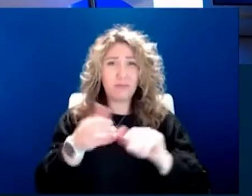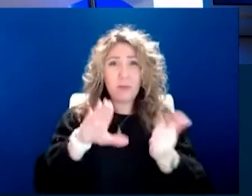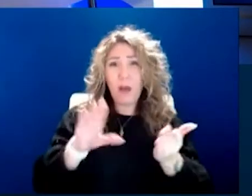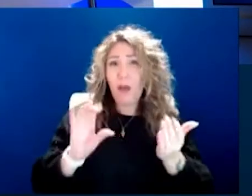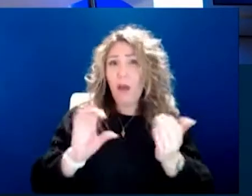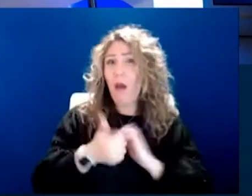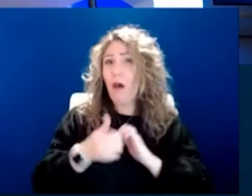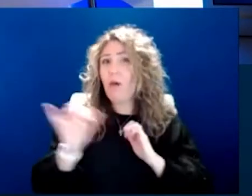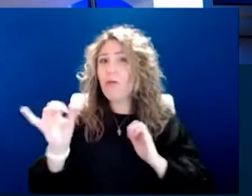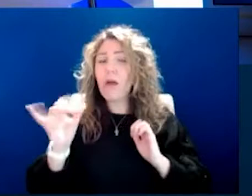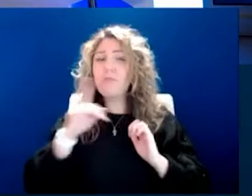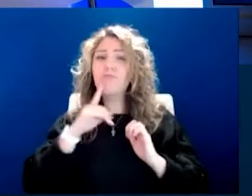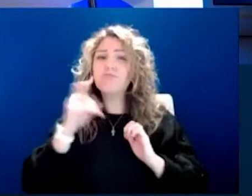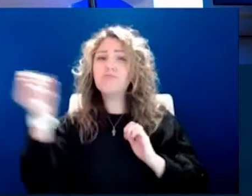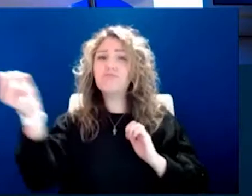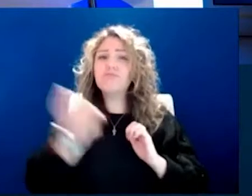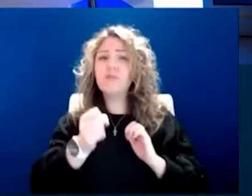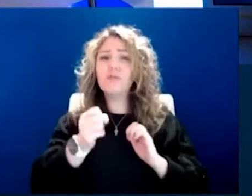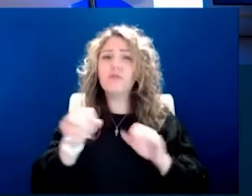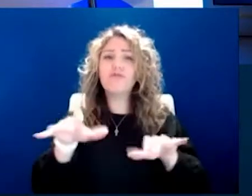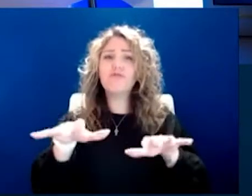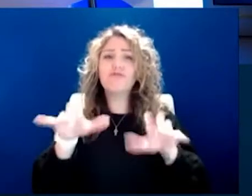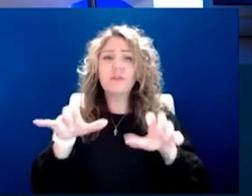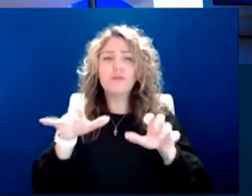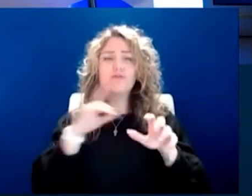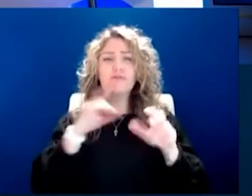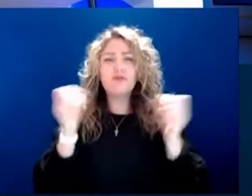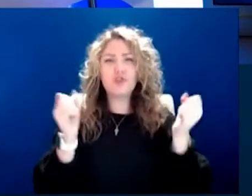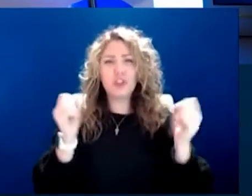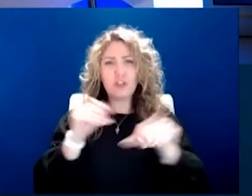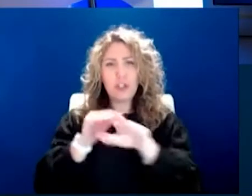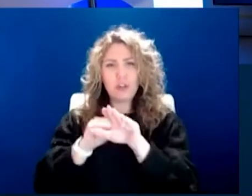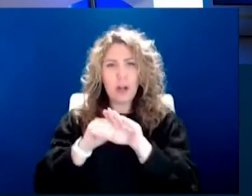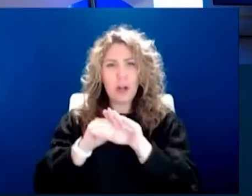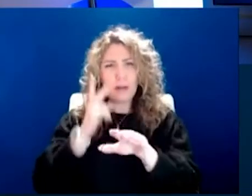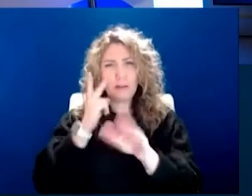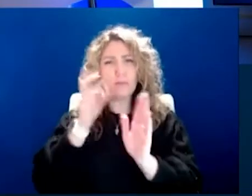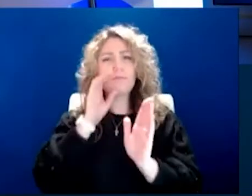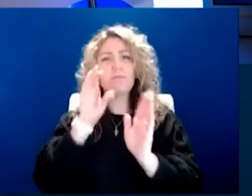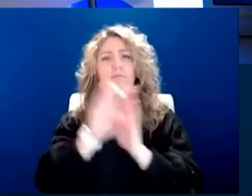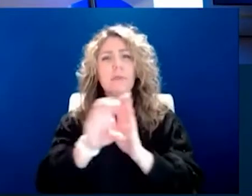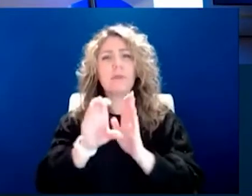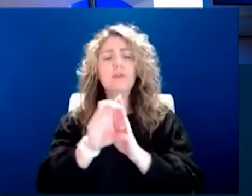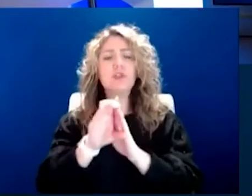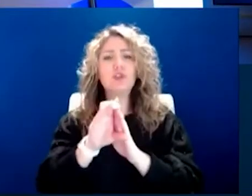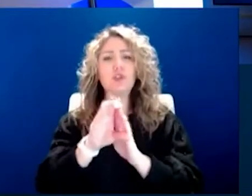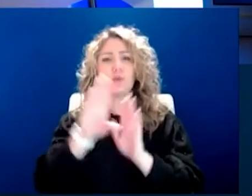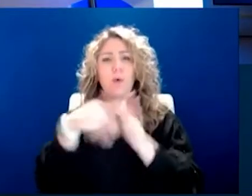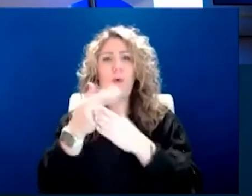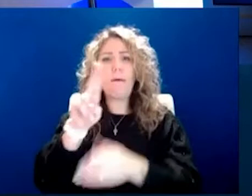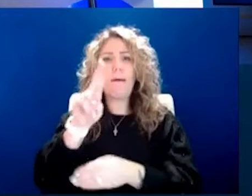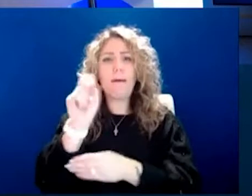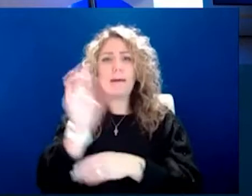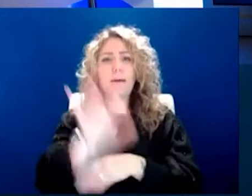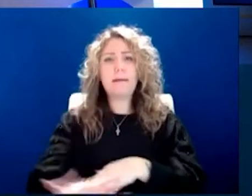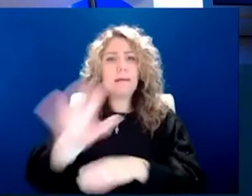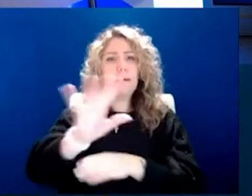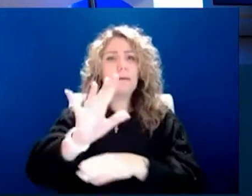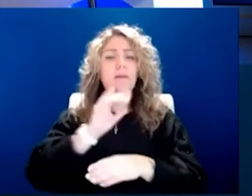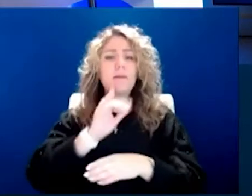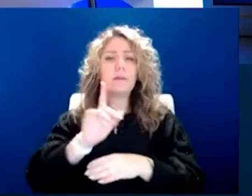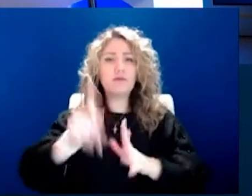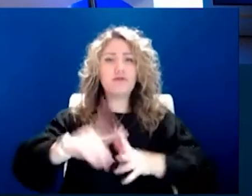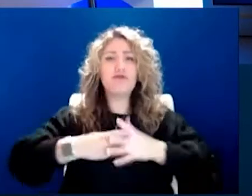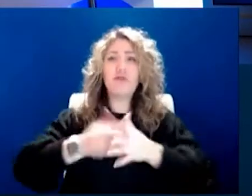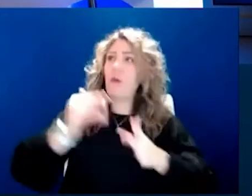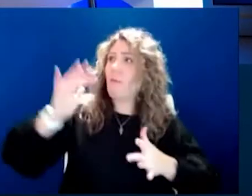a refrigeration truck? I think that's something we saw in images across the country at the very beginning of this pandemic, and we hoped that we would be shielded from